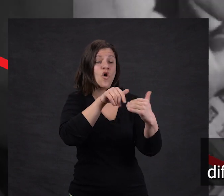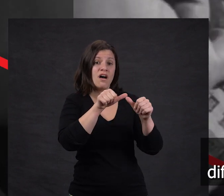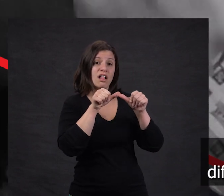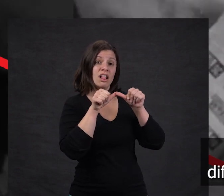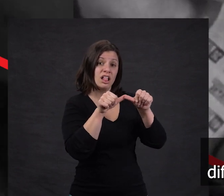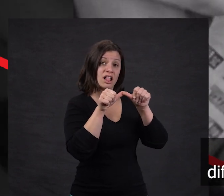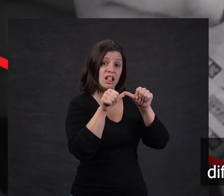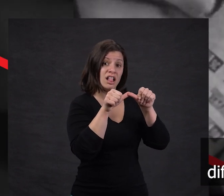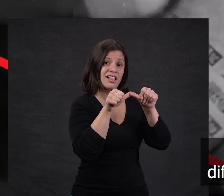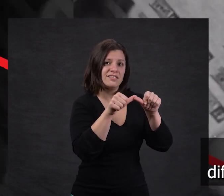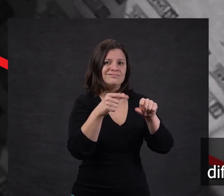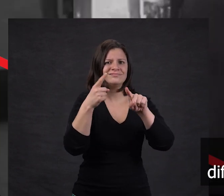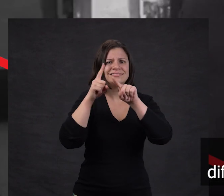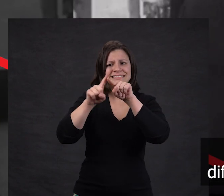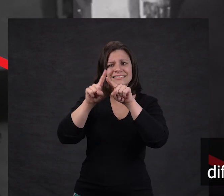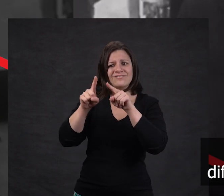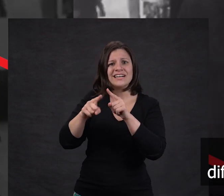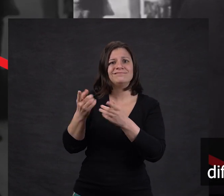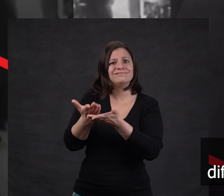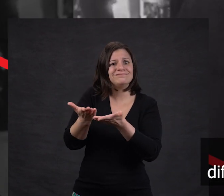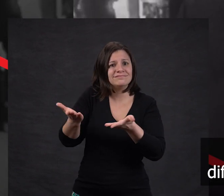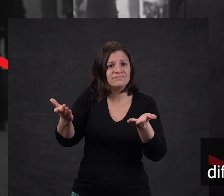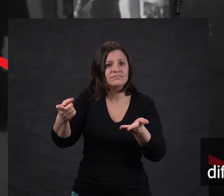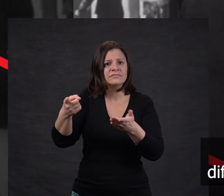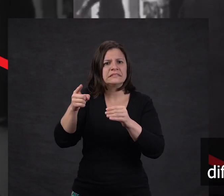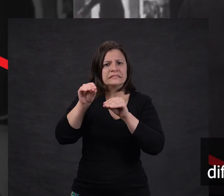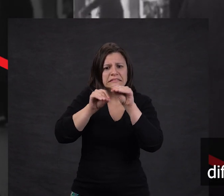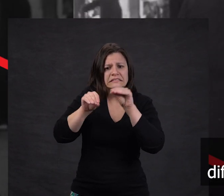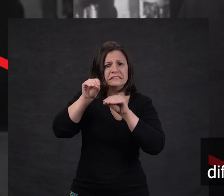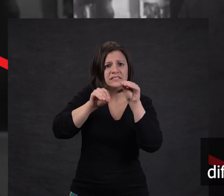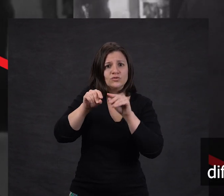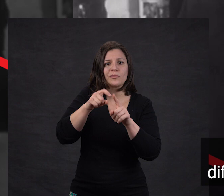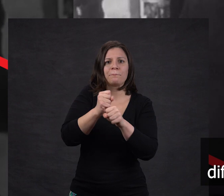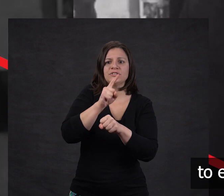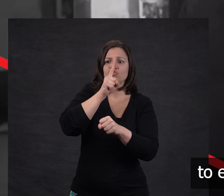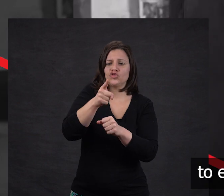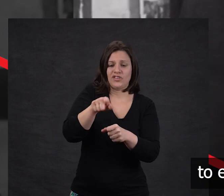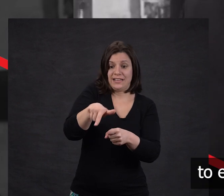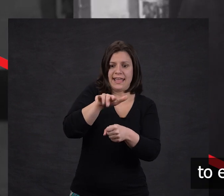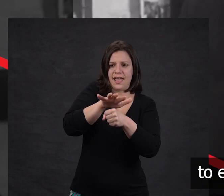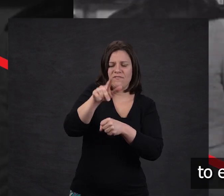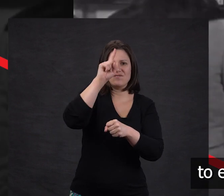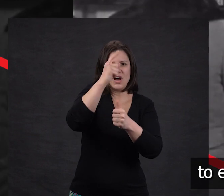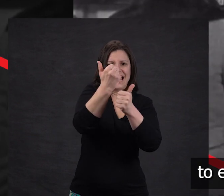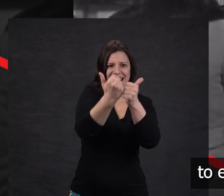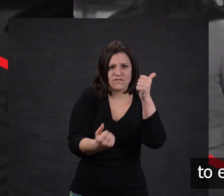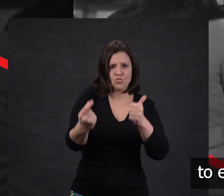As the war continued, different items were rationed to ensure enough for everyone.